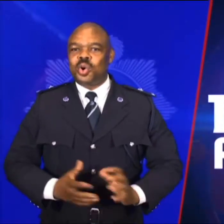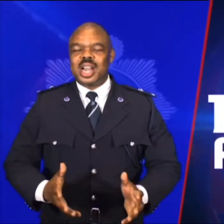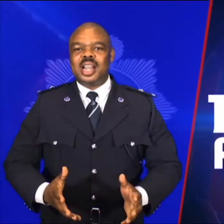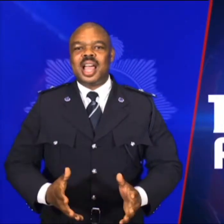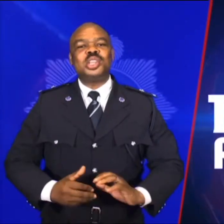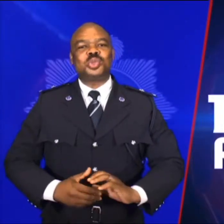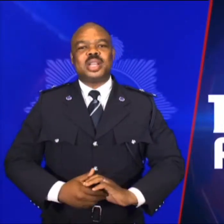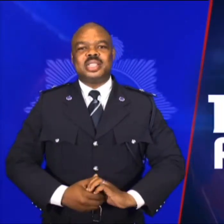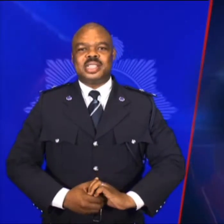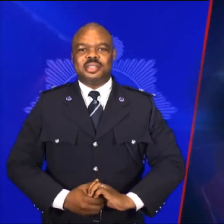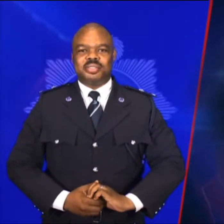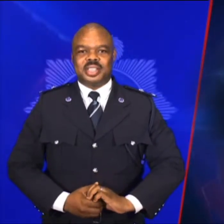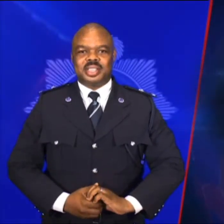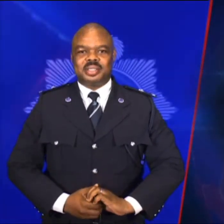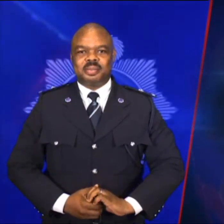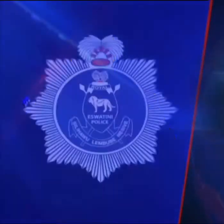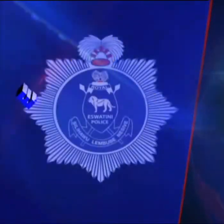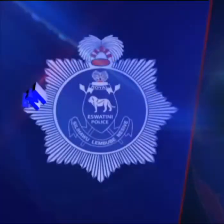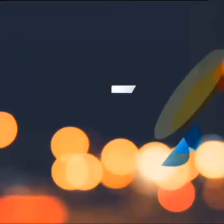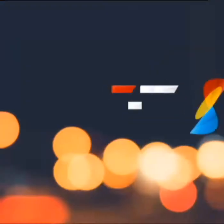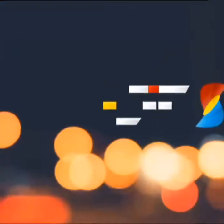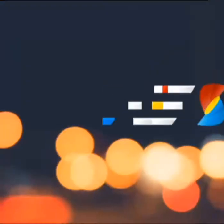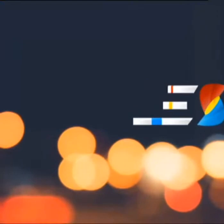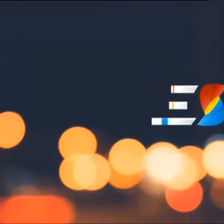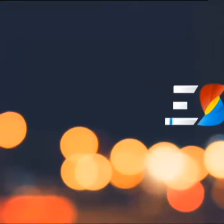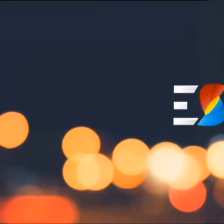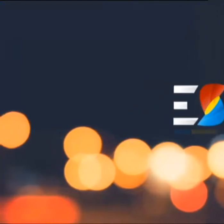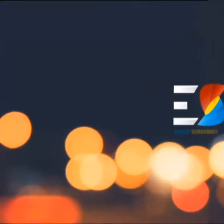sihambama khona la Eswatini TV.